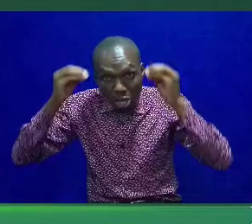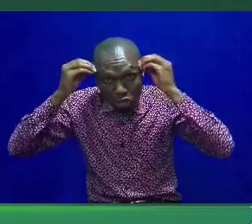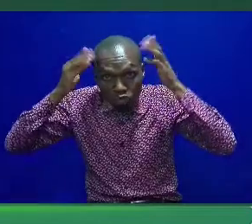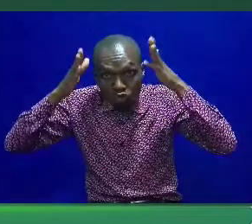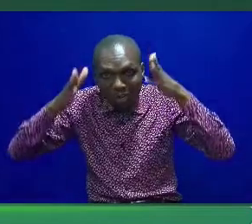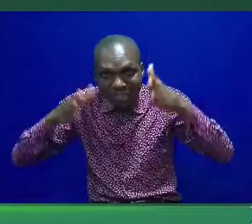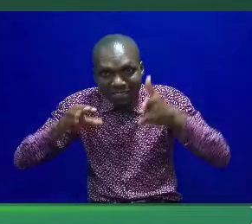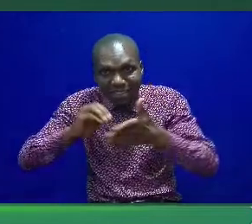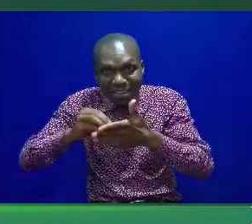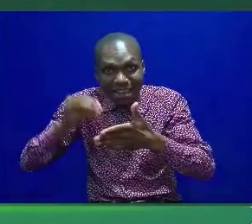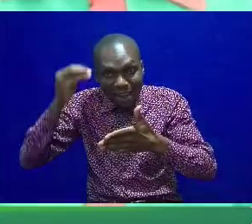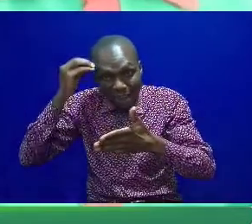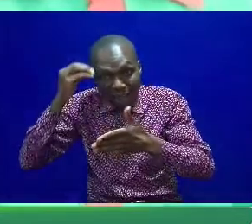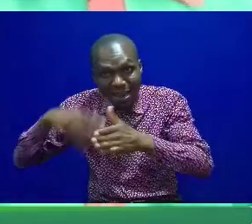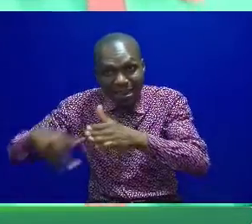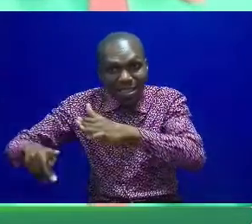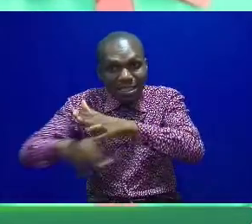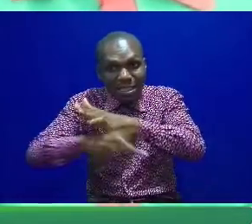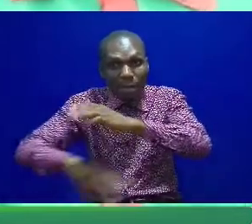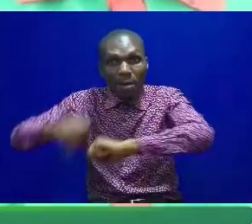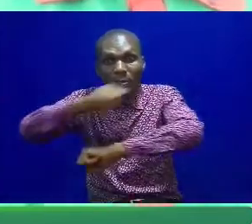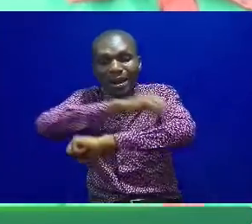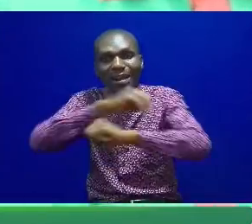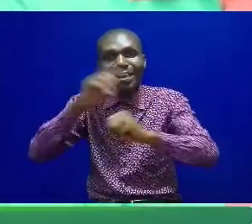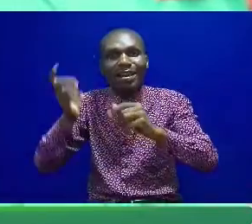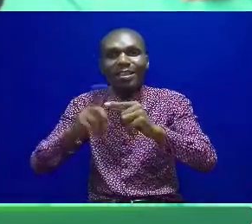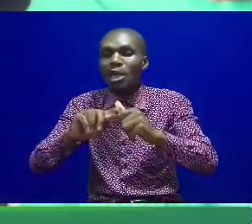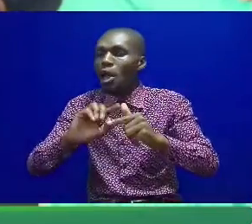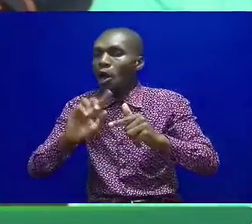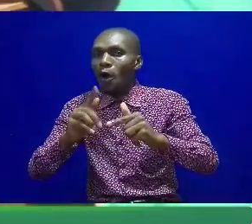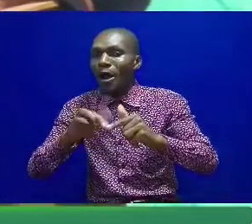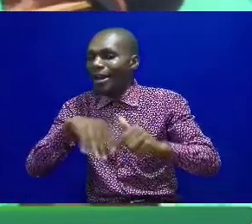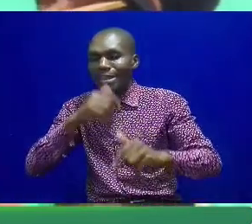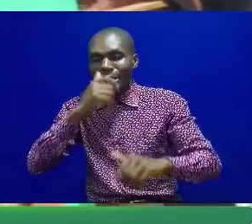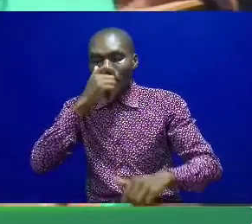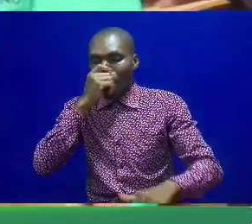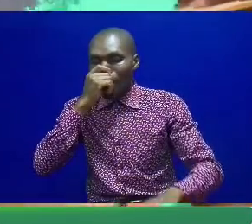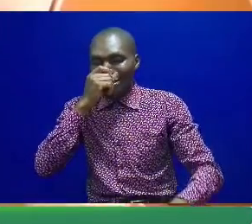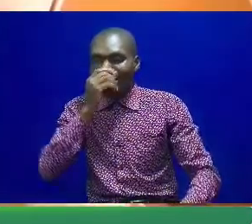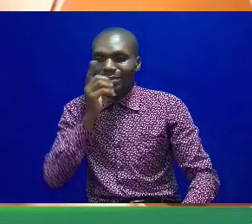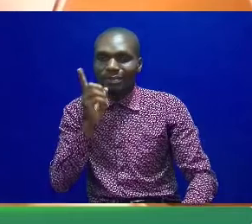asechisukuru choboroso asate aba okuna kukwalenge okogani kwabo